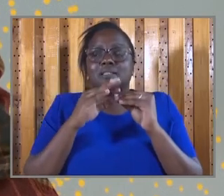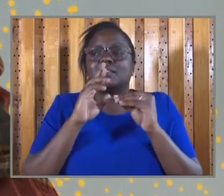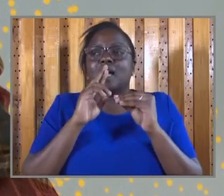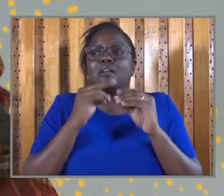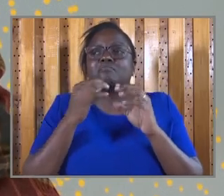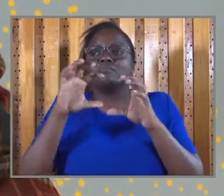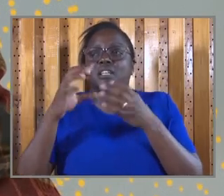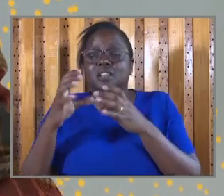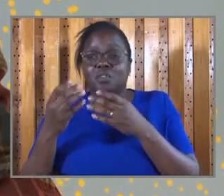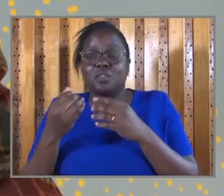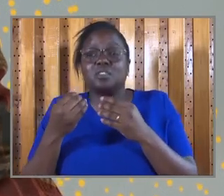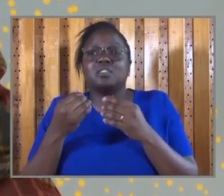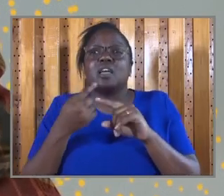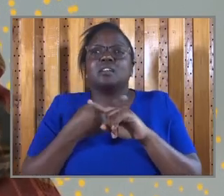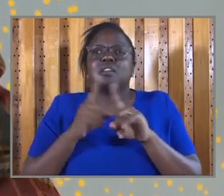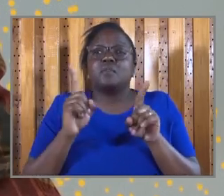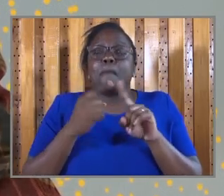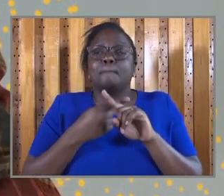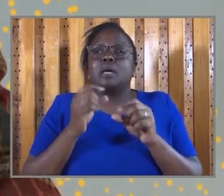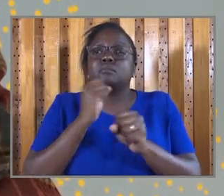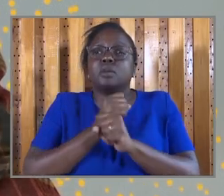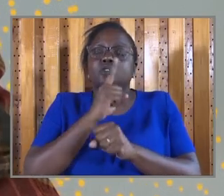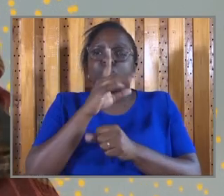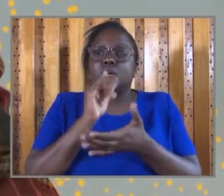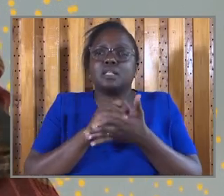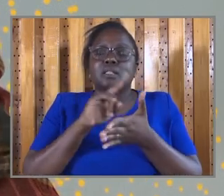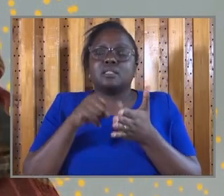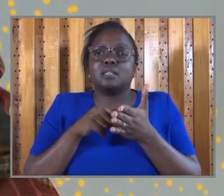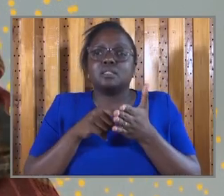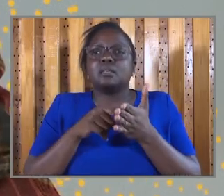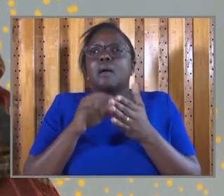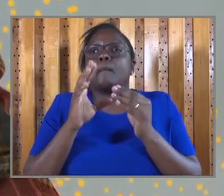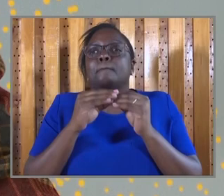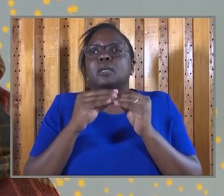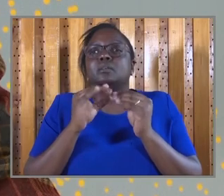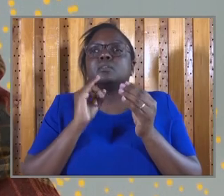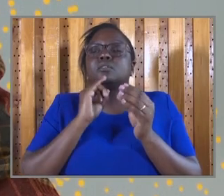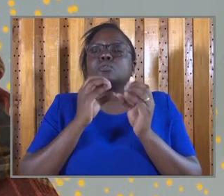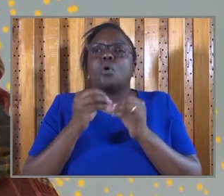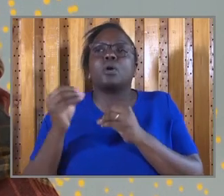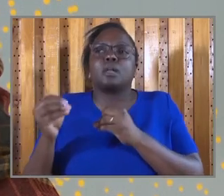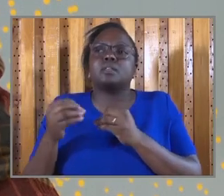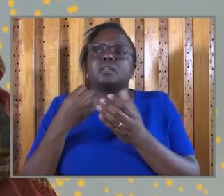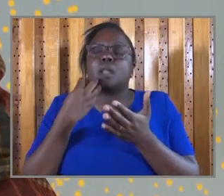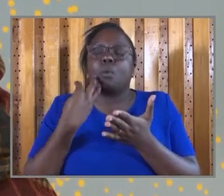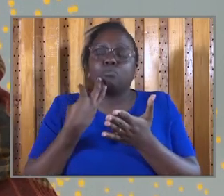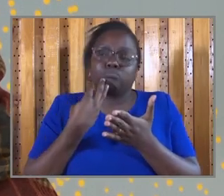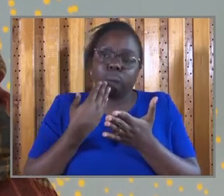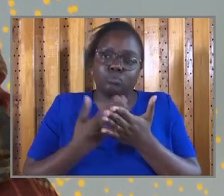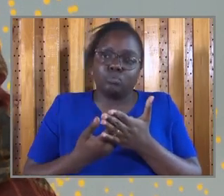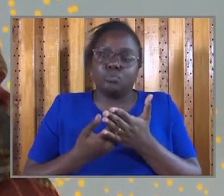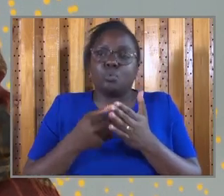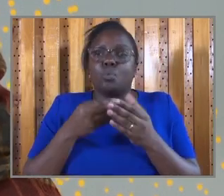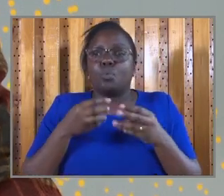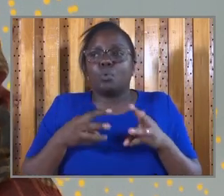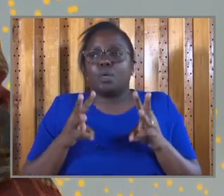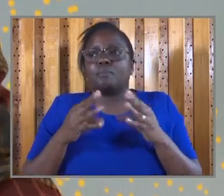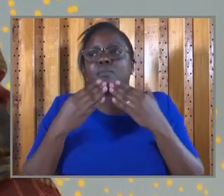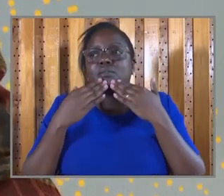differently, but he made sure this meeting is organized in a very appropriate way. Let's thank him.